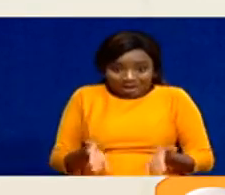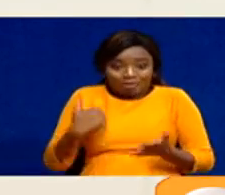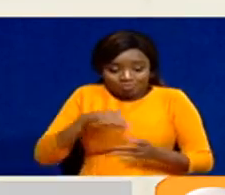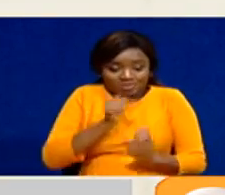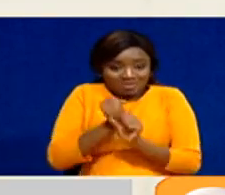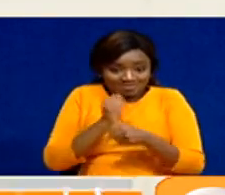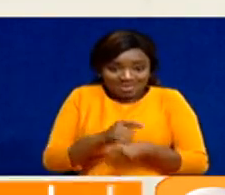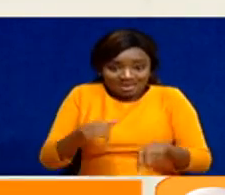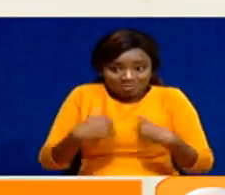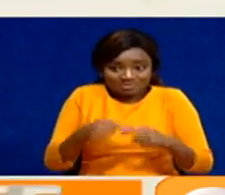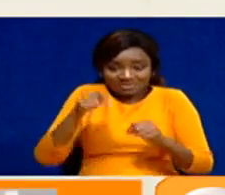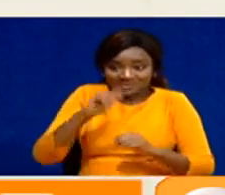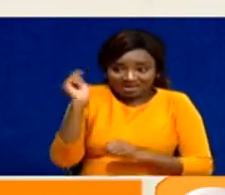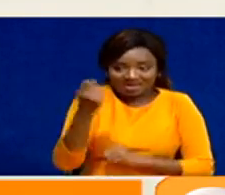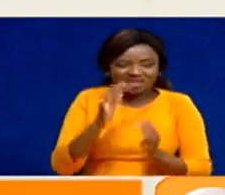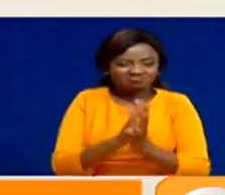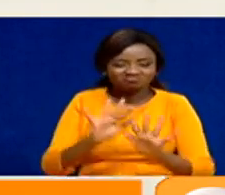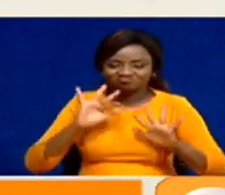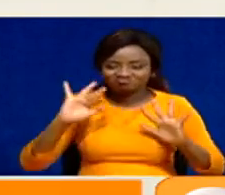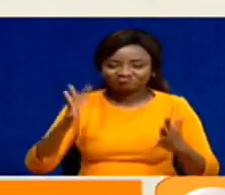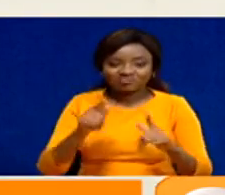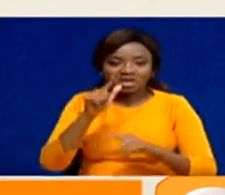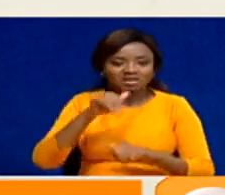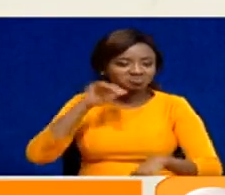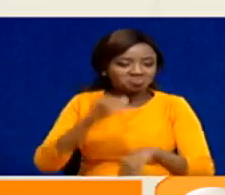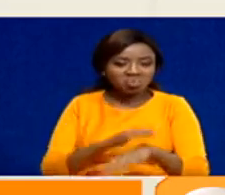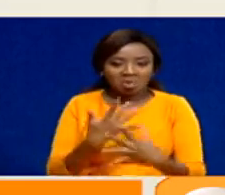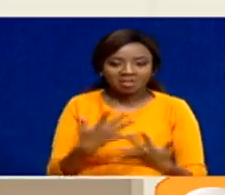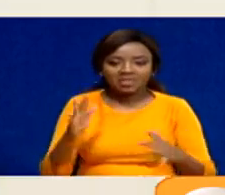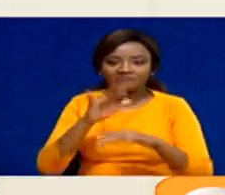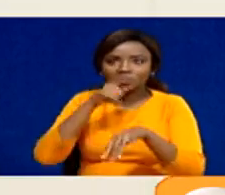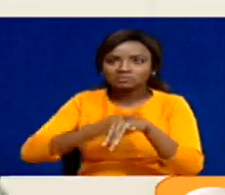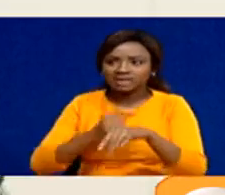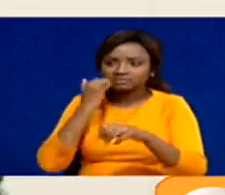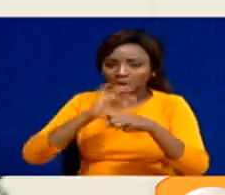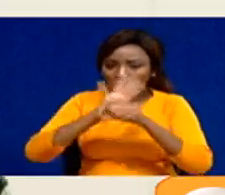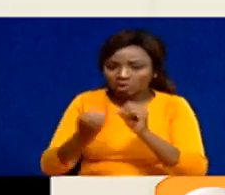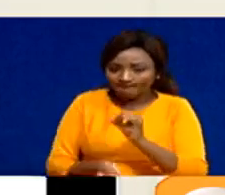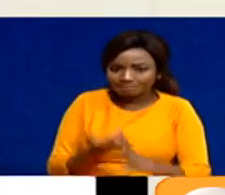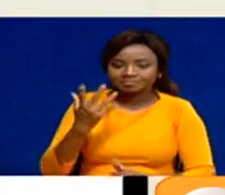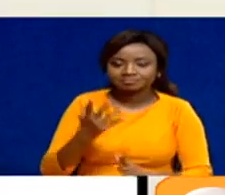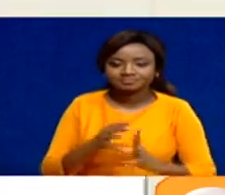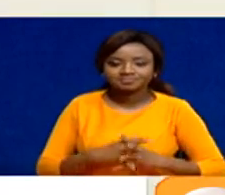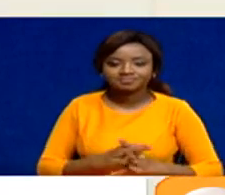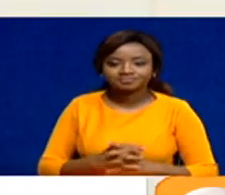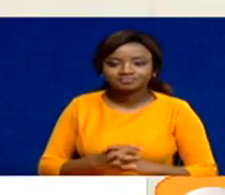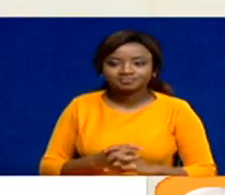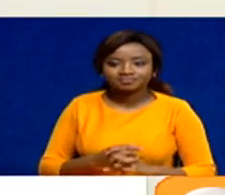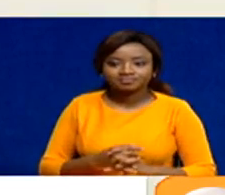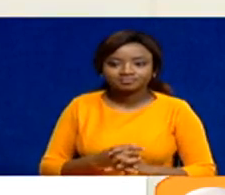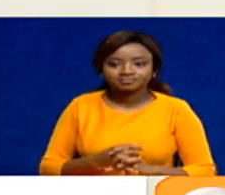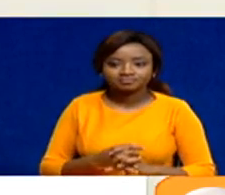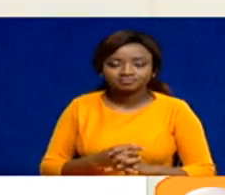things that has possibly happened since the onset of COVID, at least for the African continent. And to this